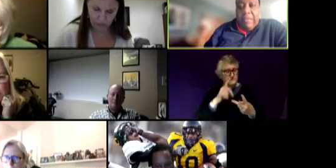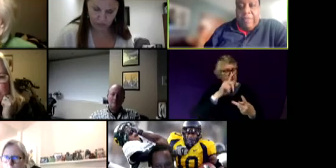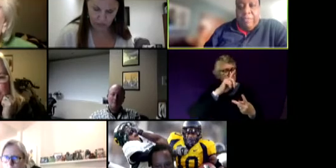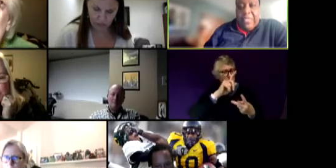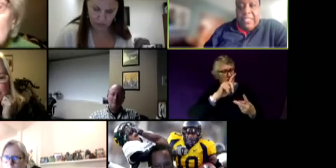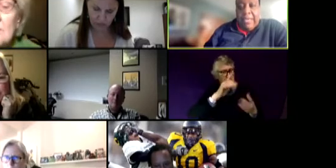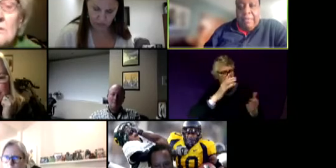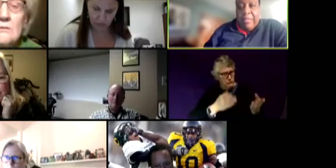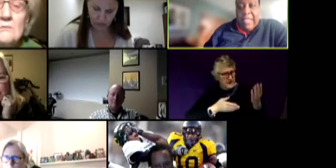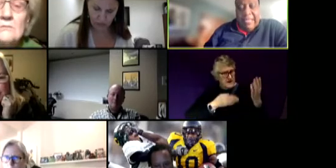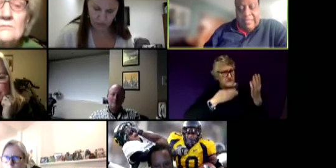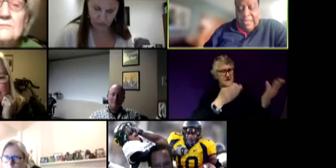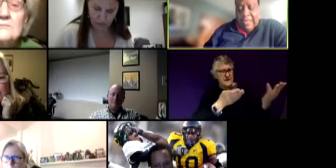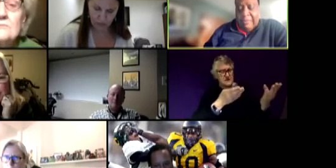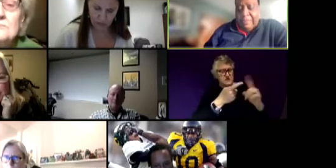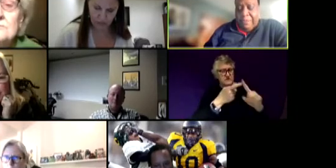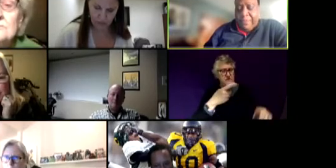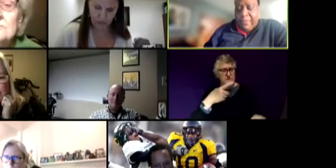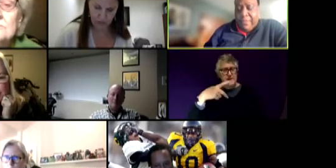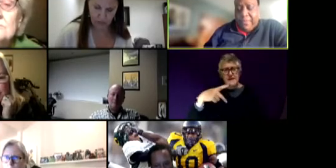there was a recommendation from PCCEP that